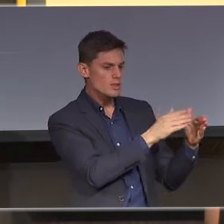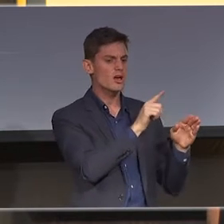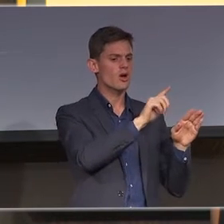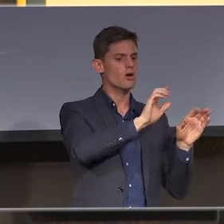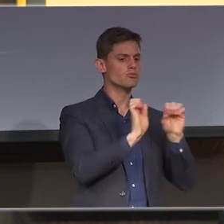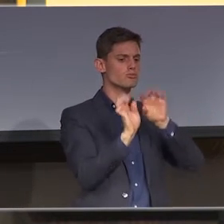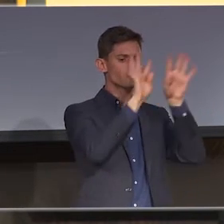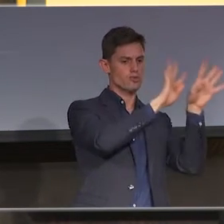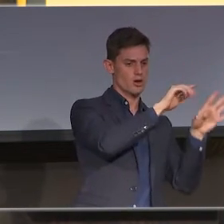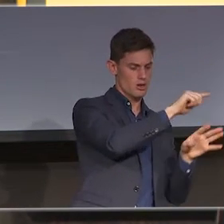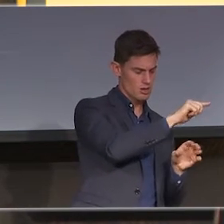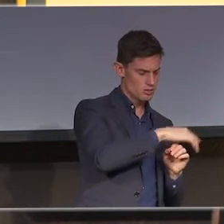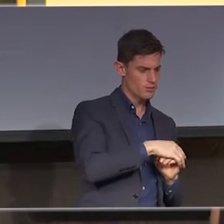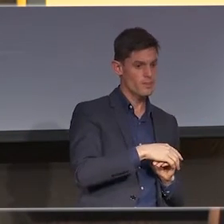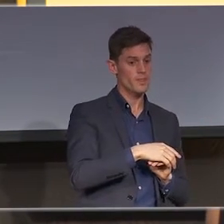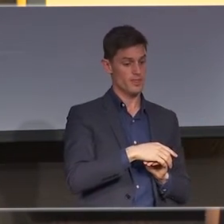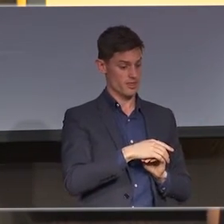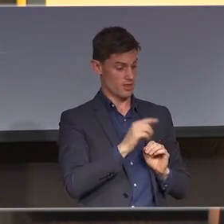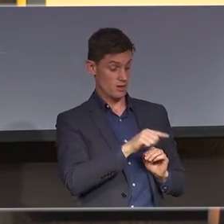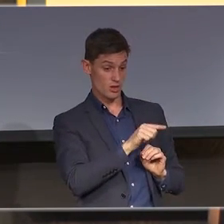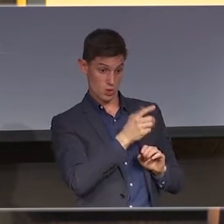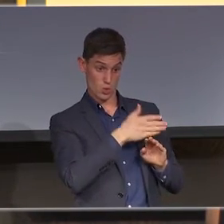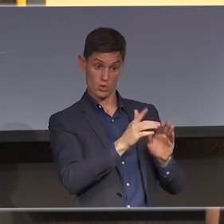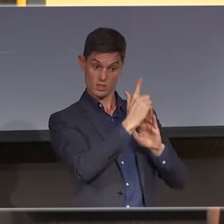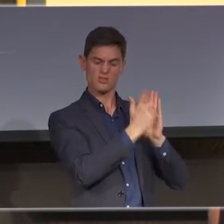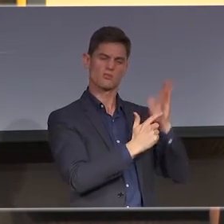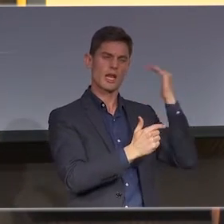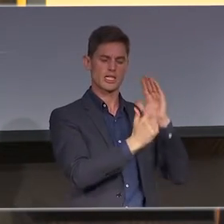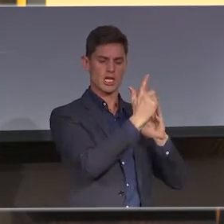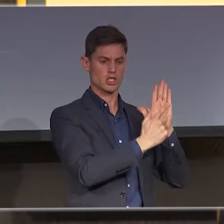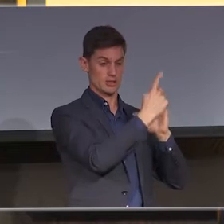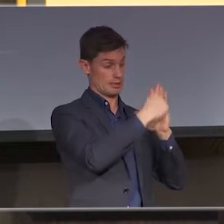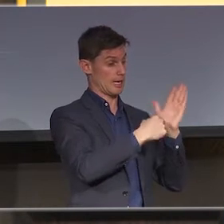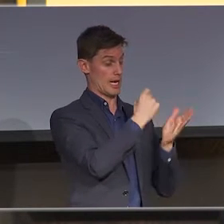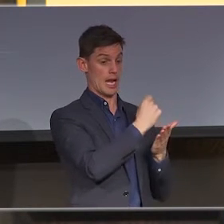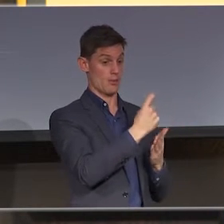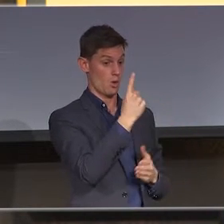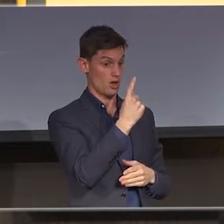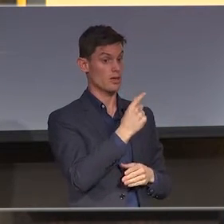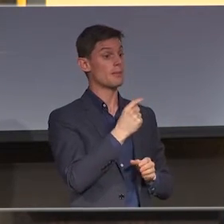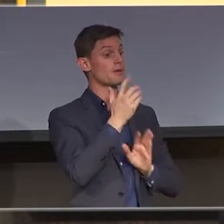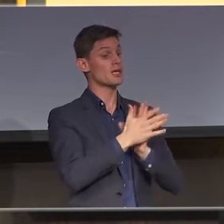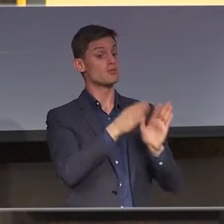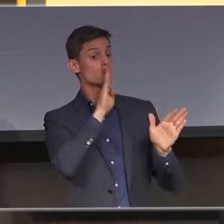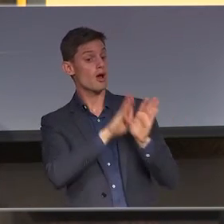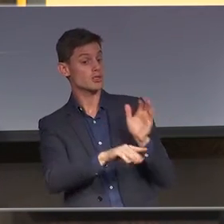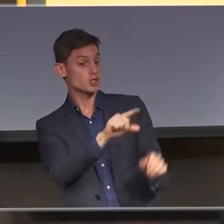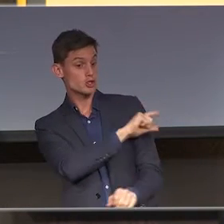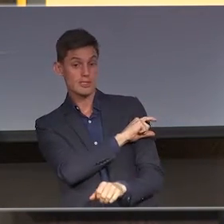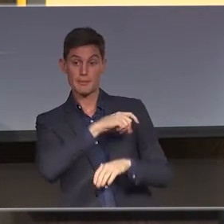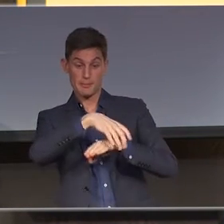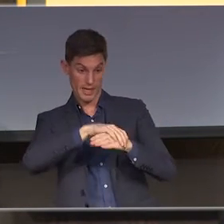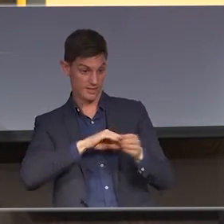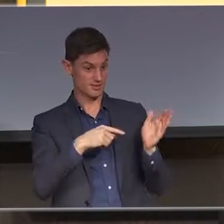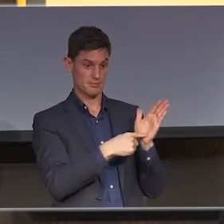says. Sydney Harbour Foreshore's legislation is the pertinent one that's empowering private security and police to